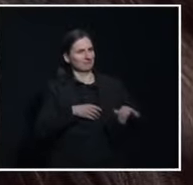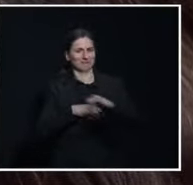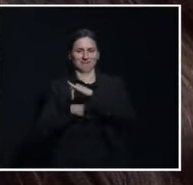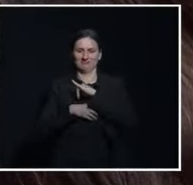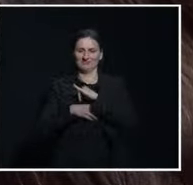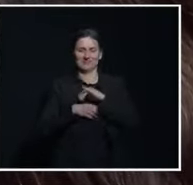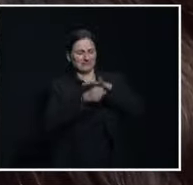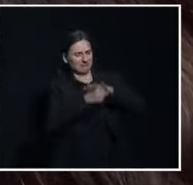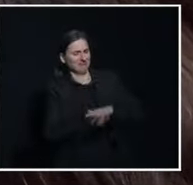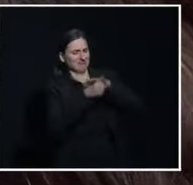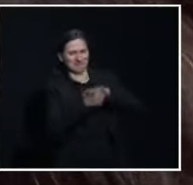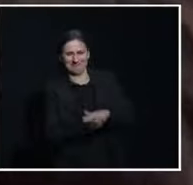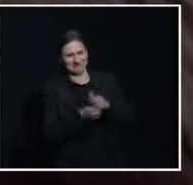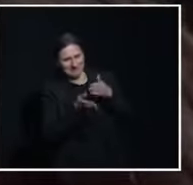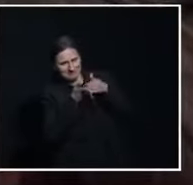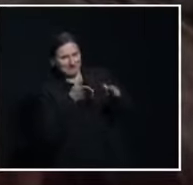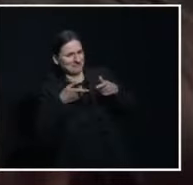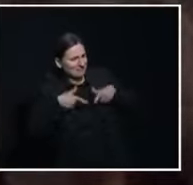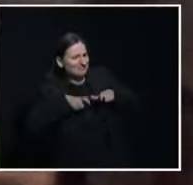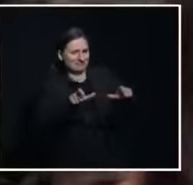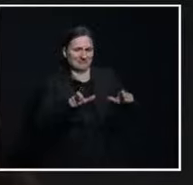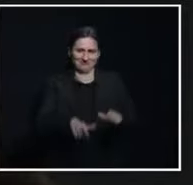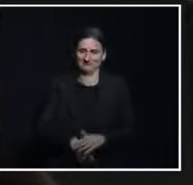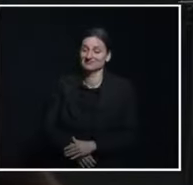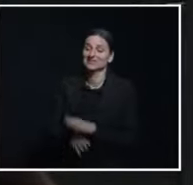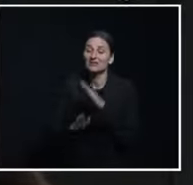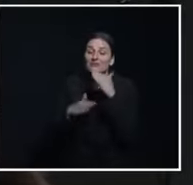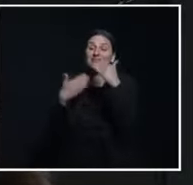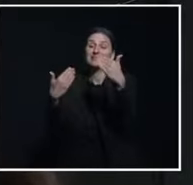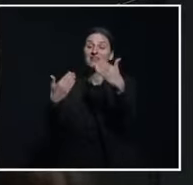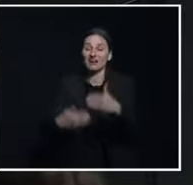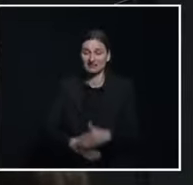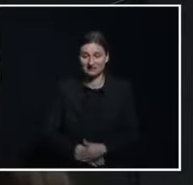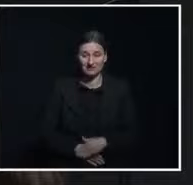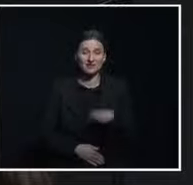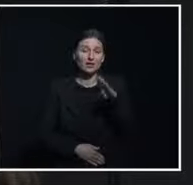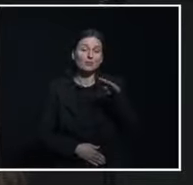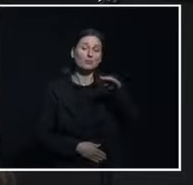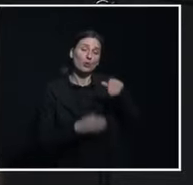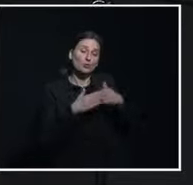oppression and injustice. Thank you very much, Bruce Neuburger.